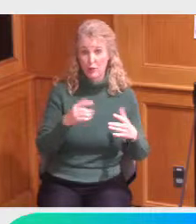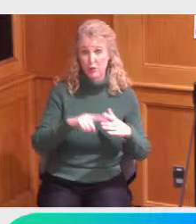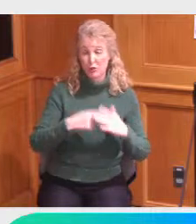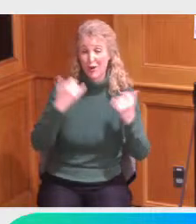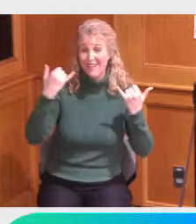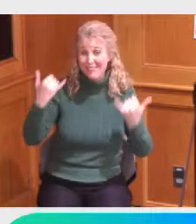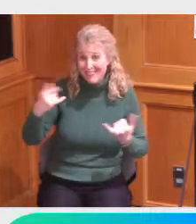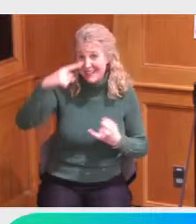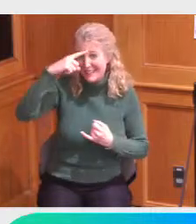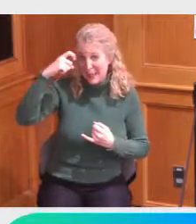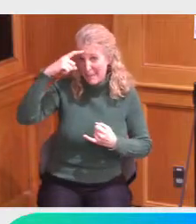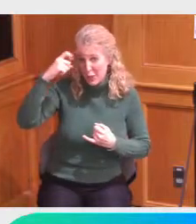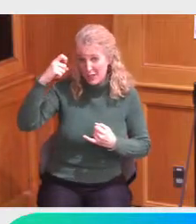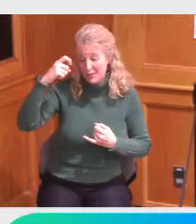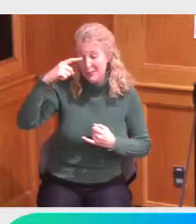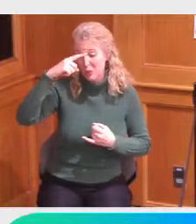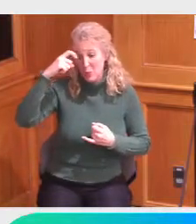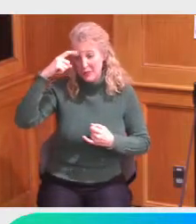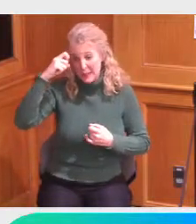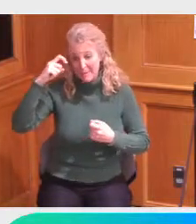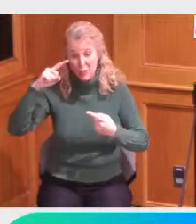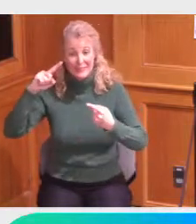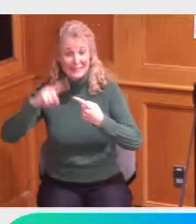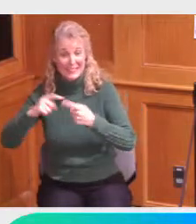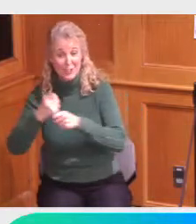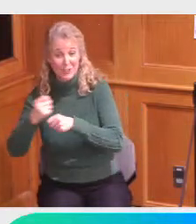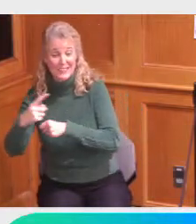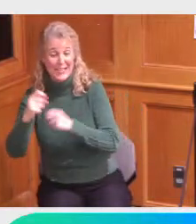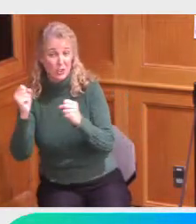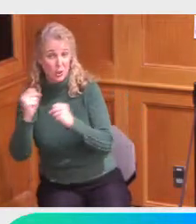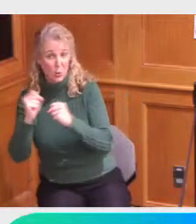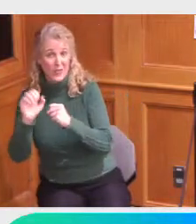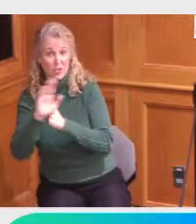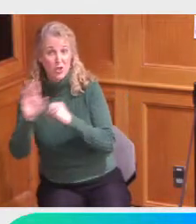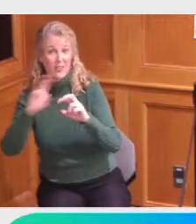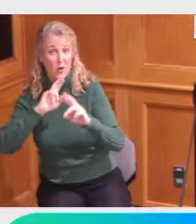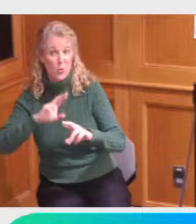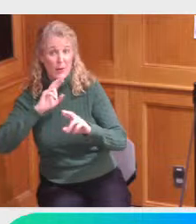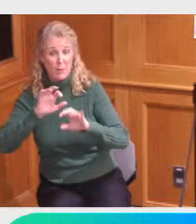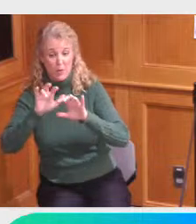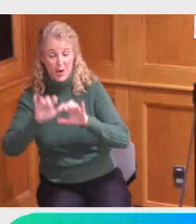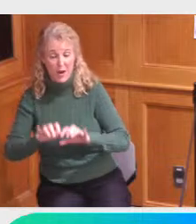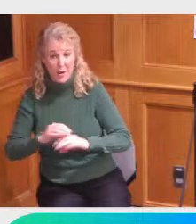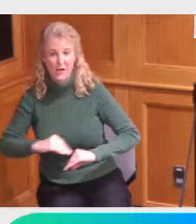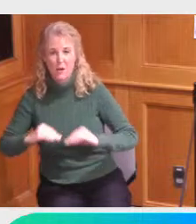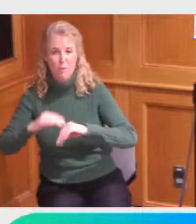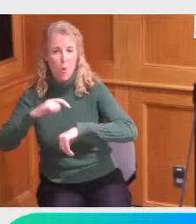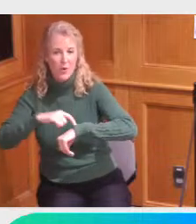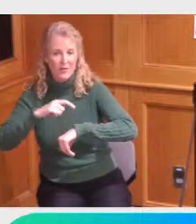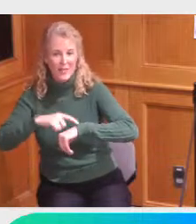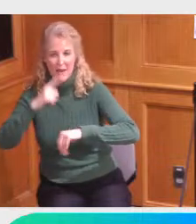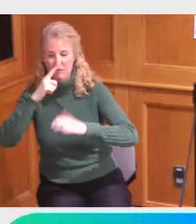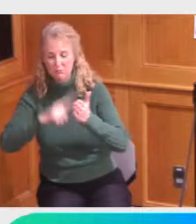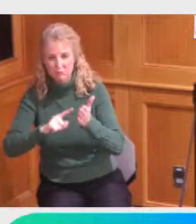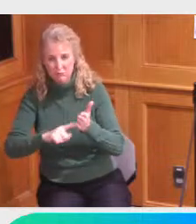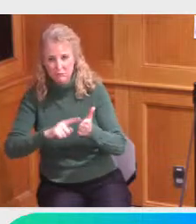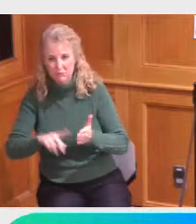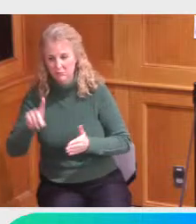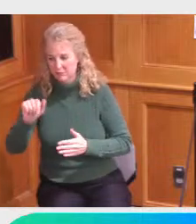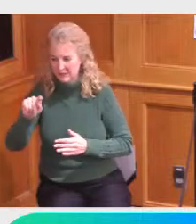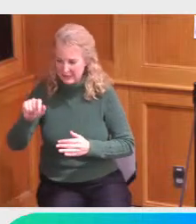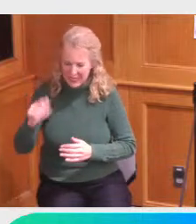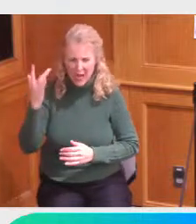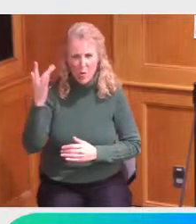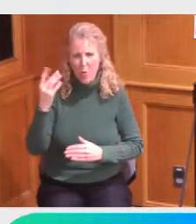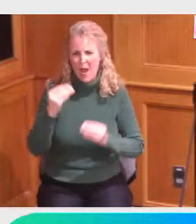summer and spend summer through winter working on developing their reports, giving them a bit longer time to really dig into what's going on